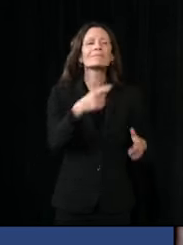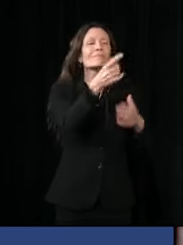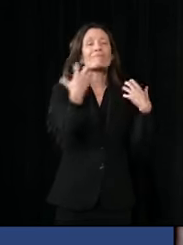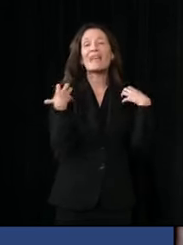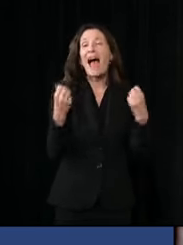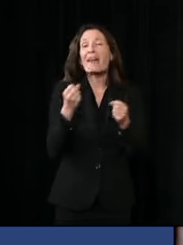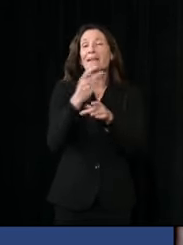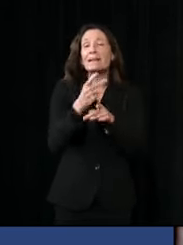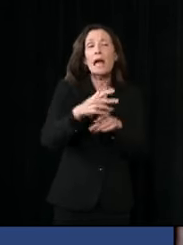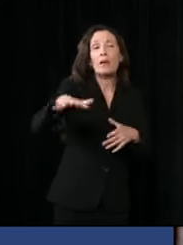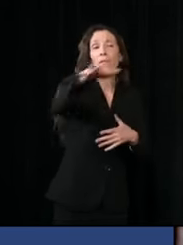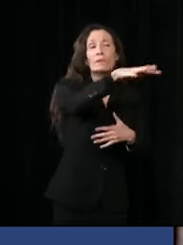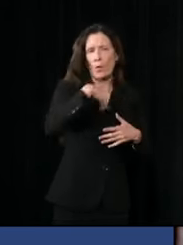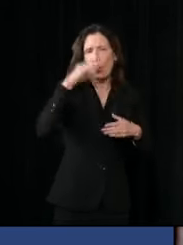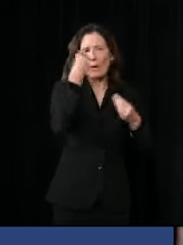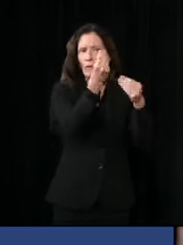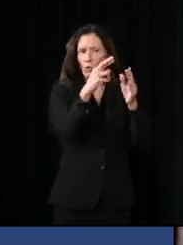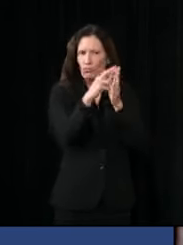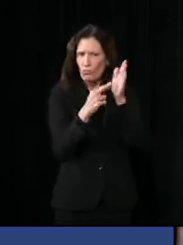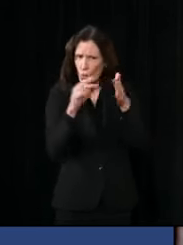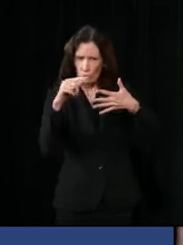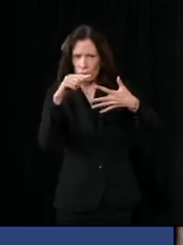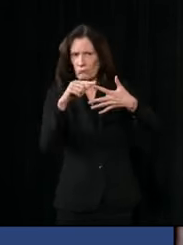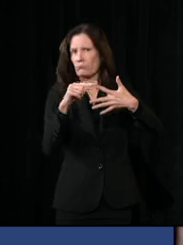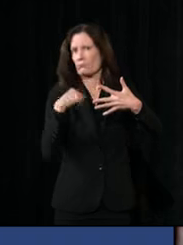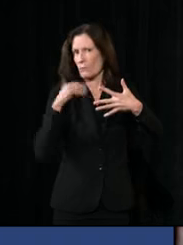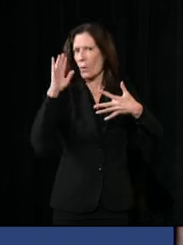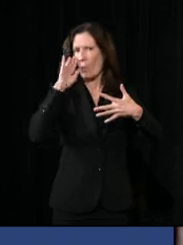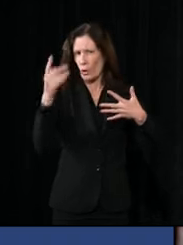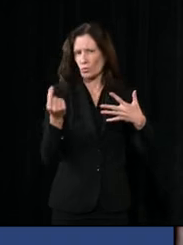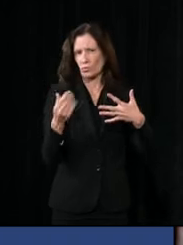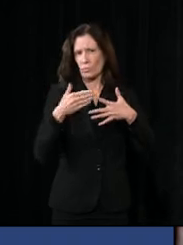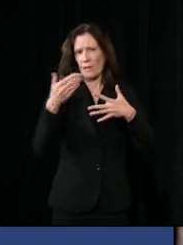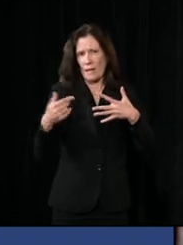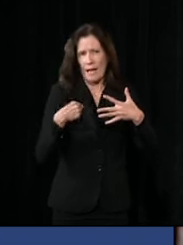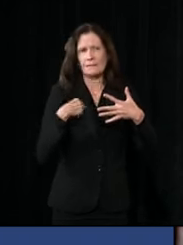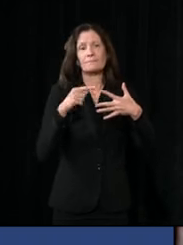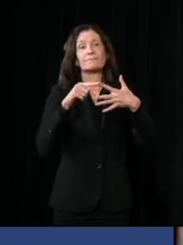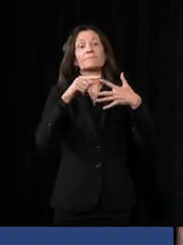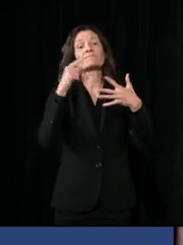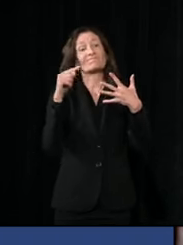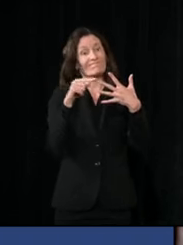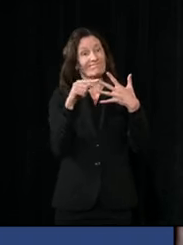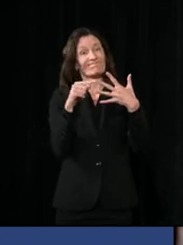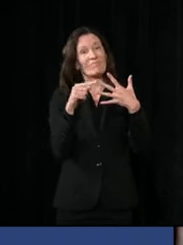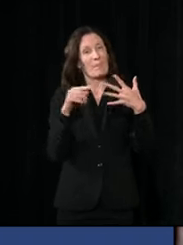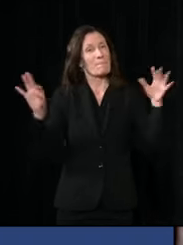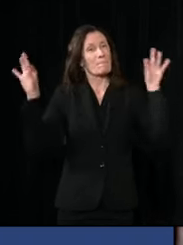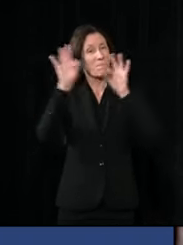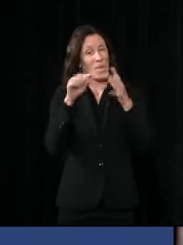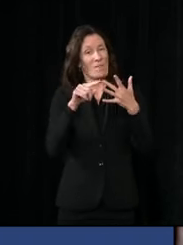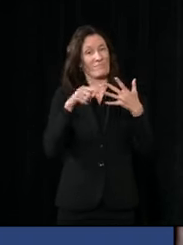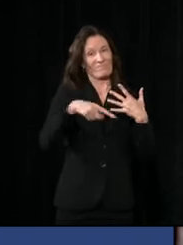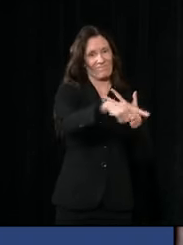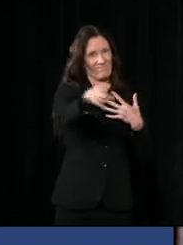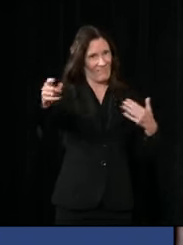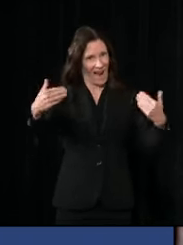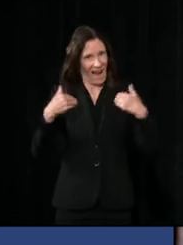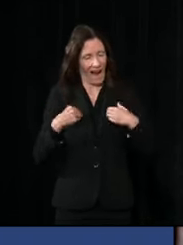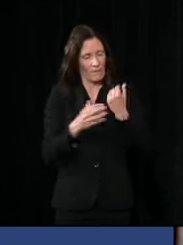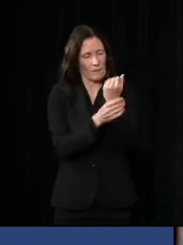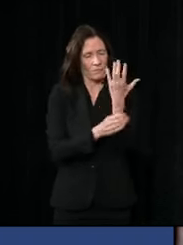Third, reopening necessitates that adequate personal protective equipment and testing are available.